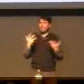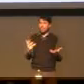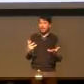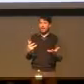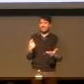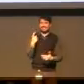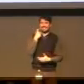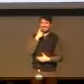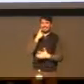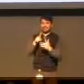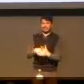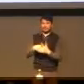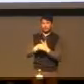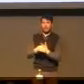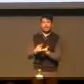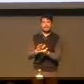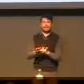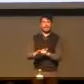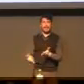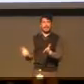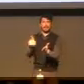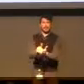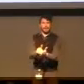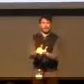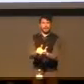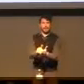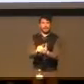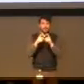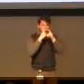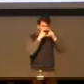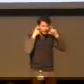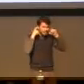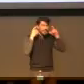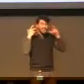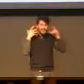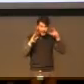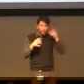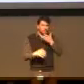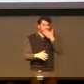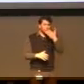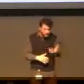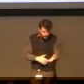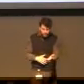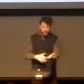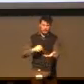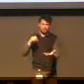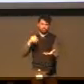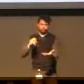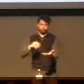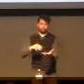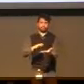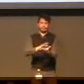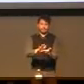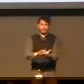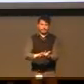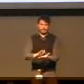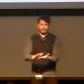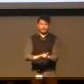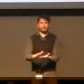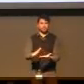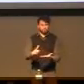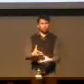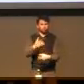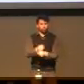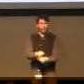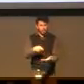that we've started. And so we're reprocessing a number of N95 masks through a safe and reliable process and are able to get those